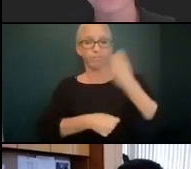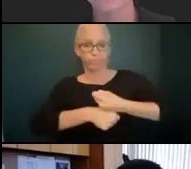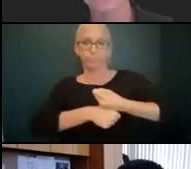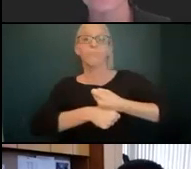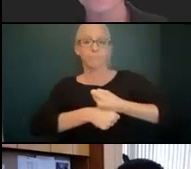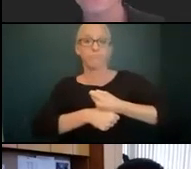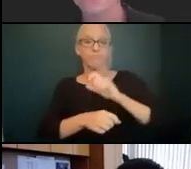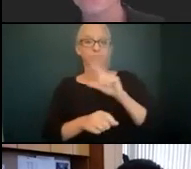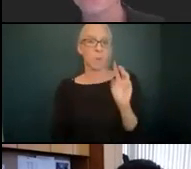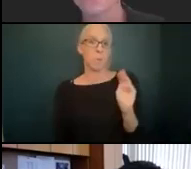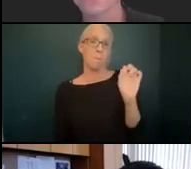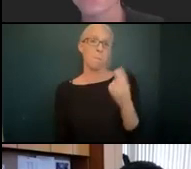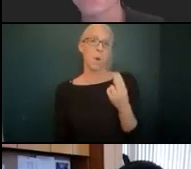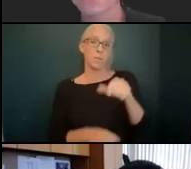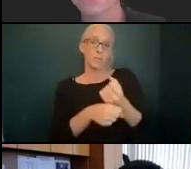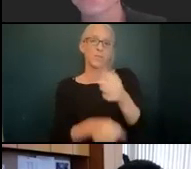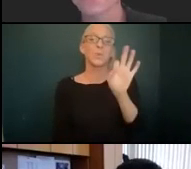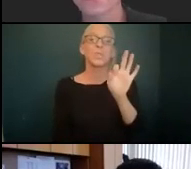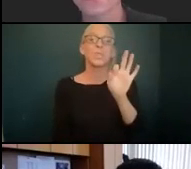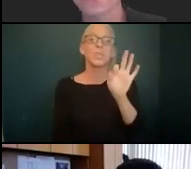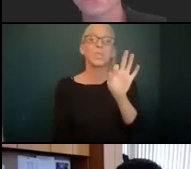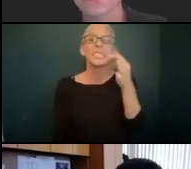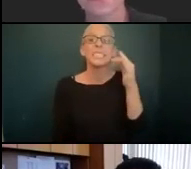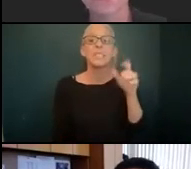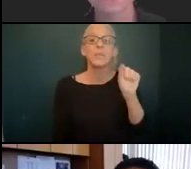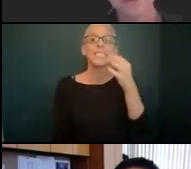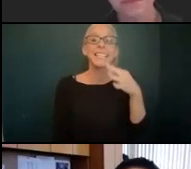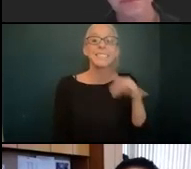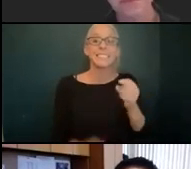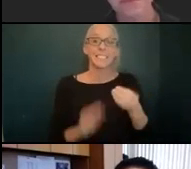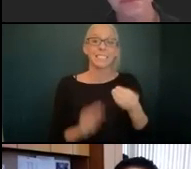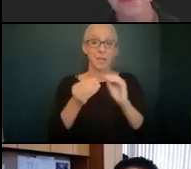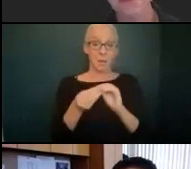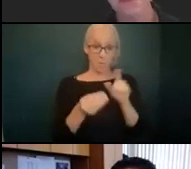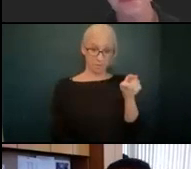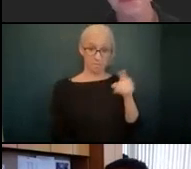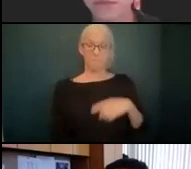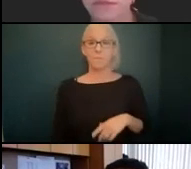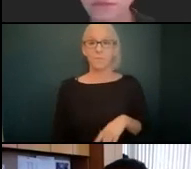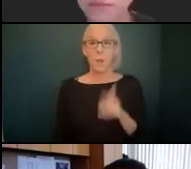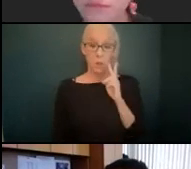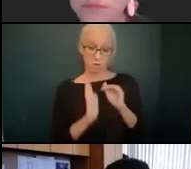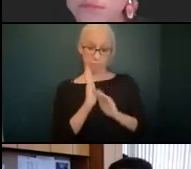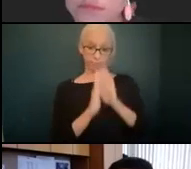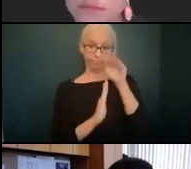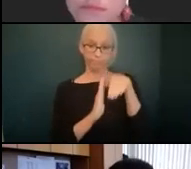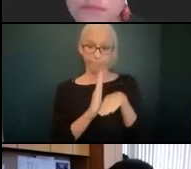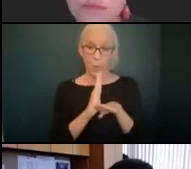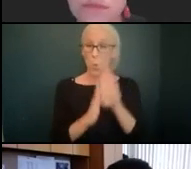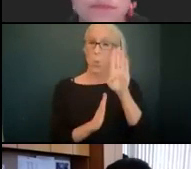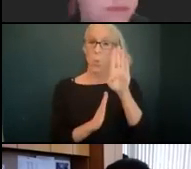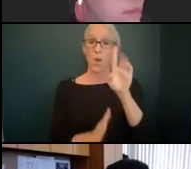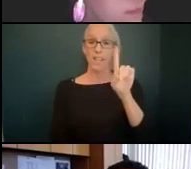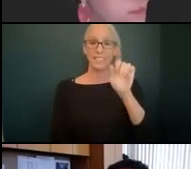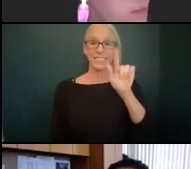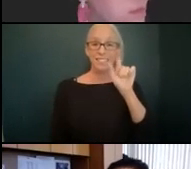when the whole world was put on hold. And look at the numbers back then, and look how each of these waves has happened, and look at the Delta wave that just hit us, and